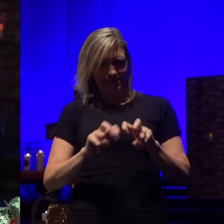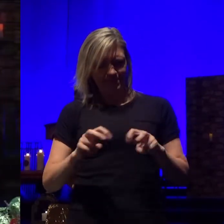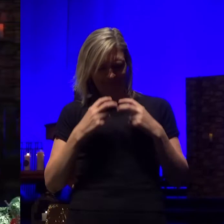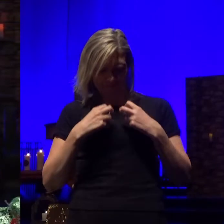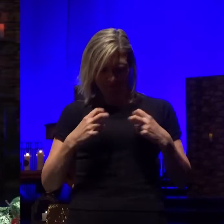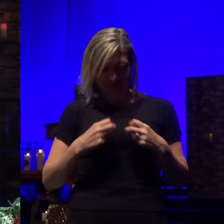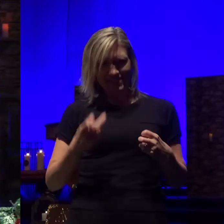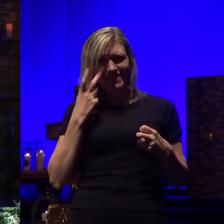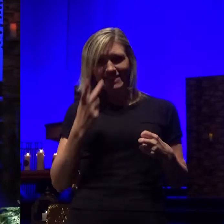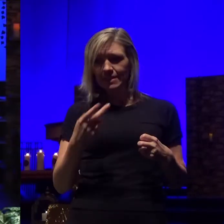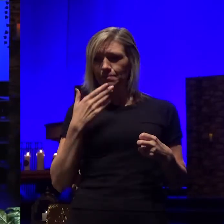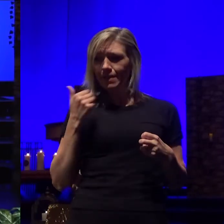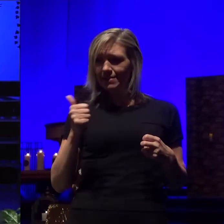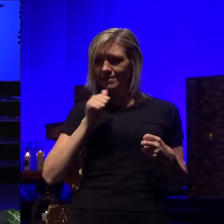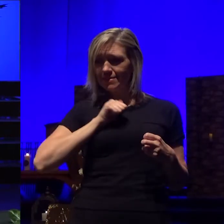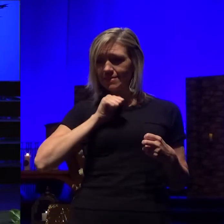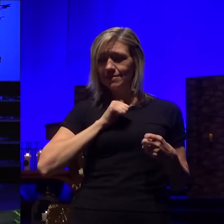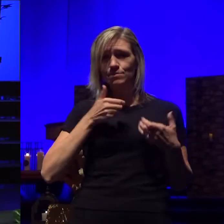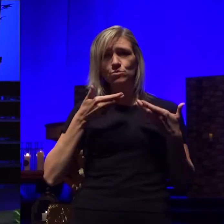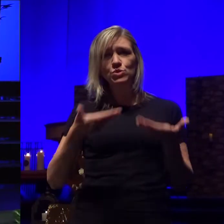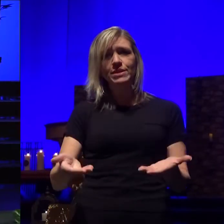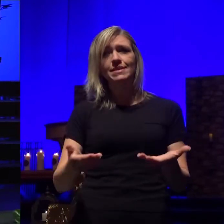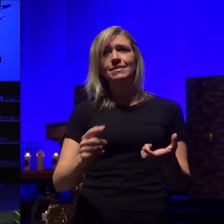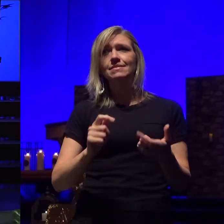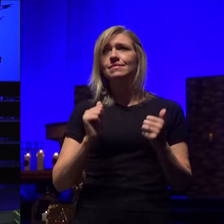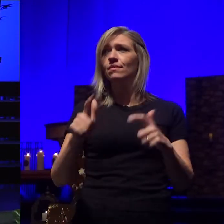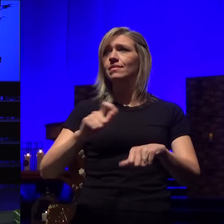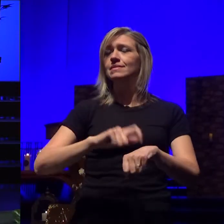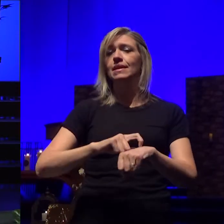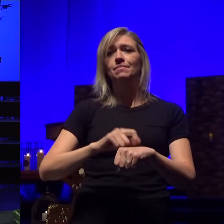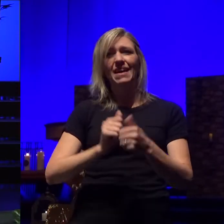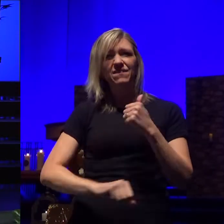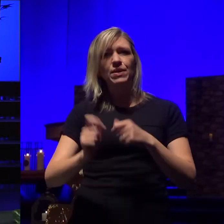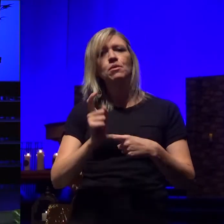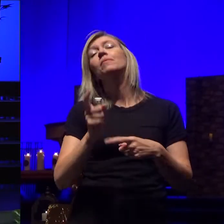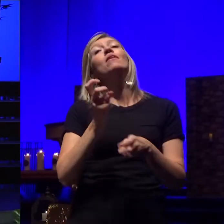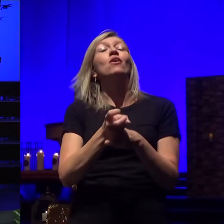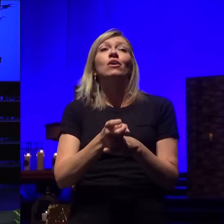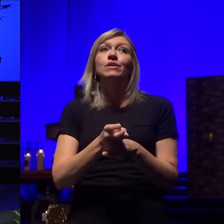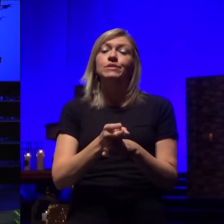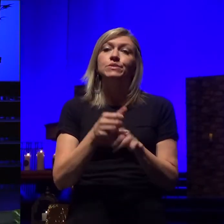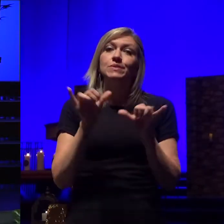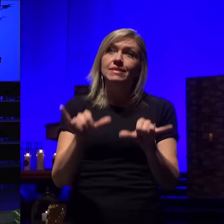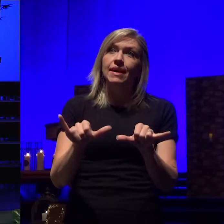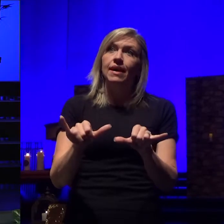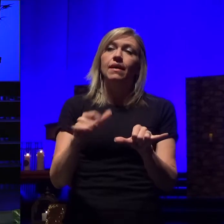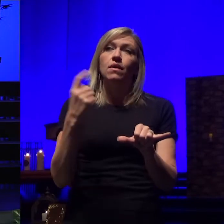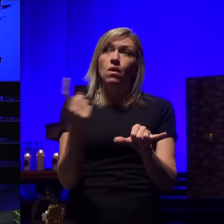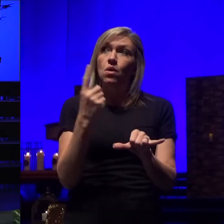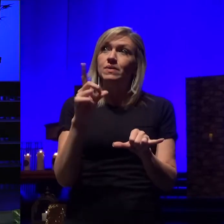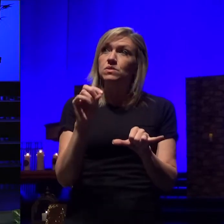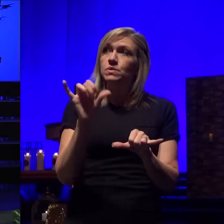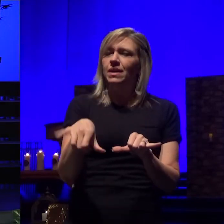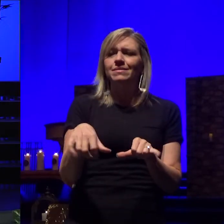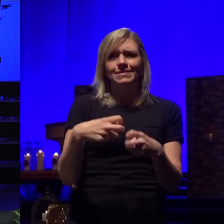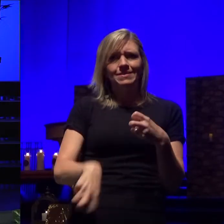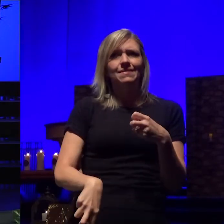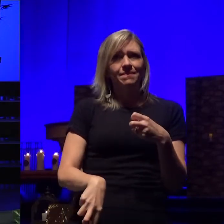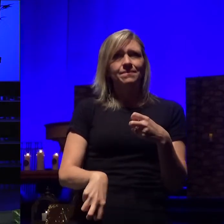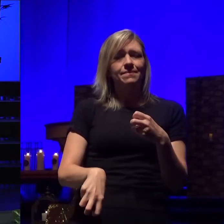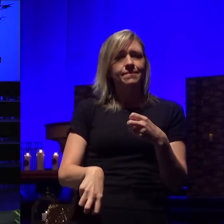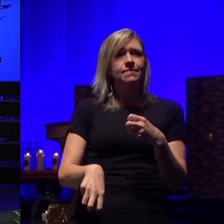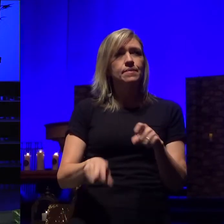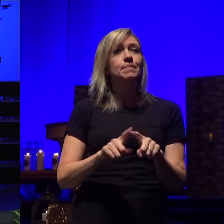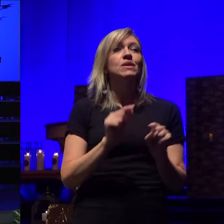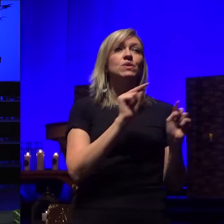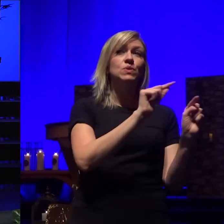of ourselves into every moment. It's hard to stay there. That's why the way of Spirit is so difficult. But